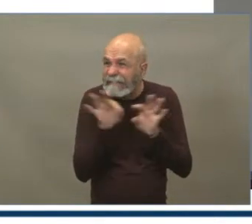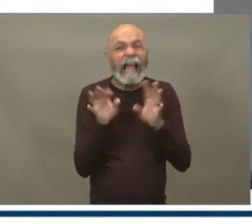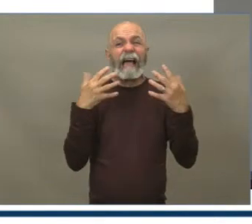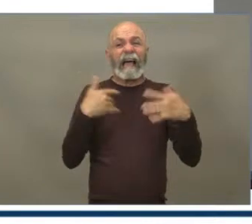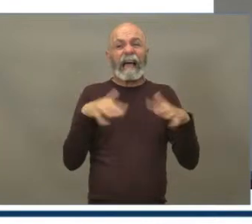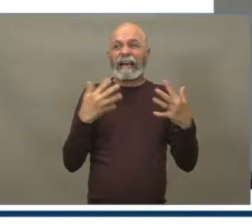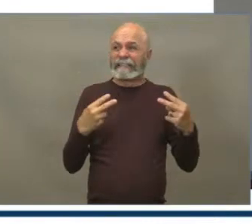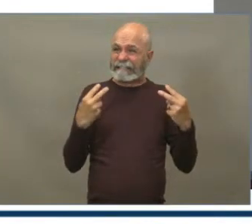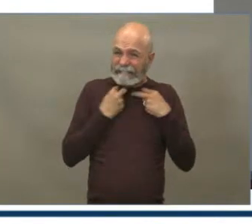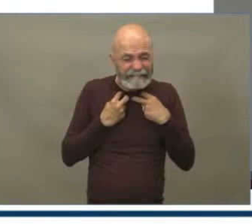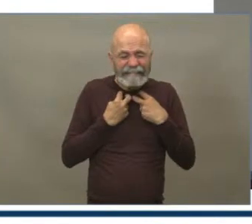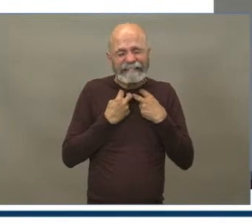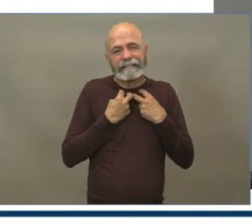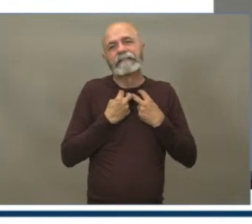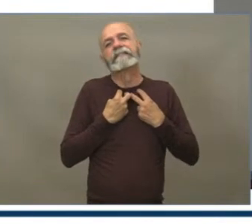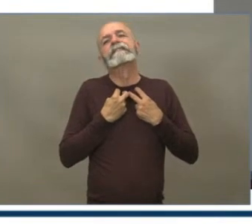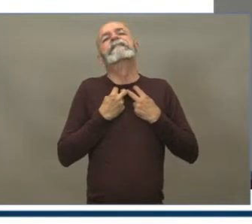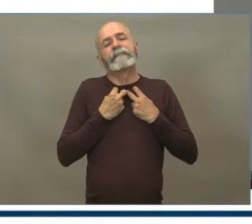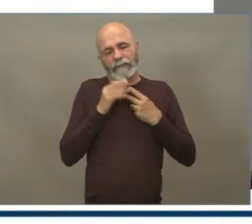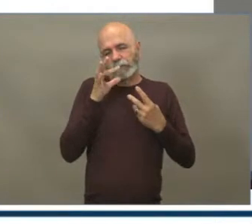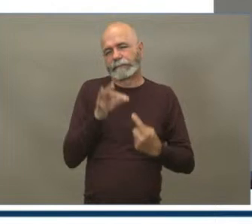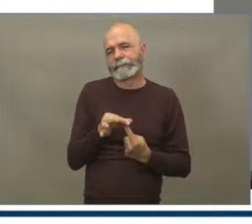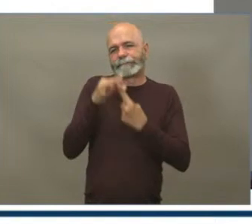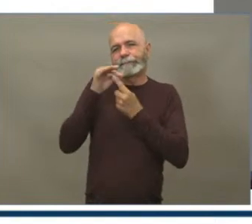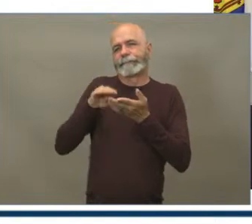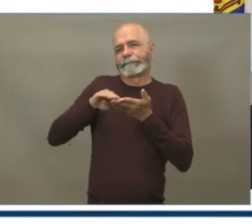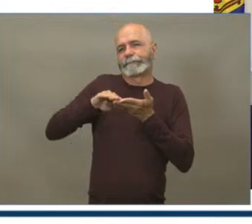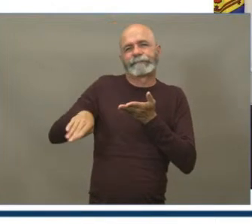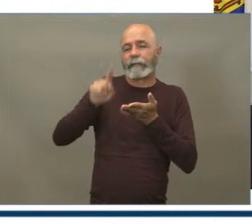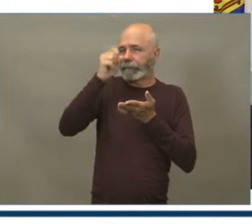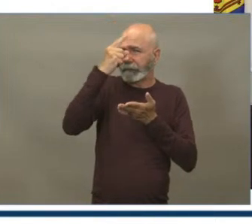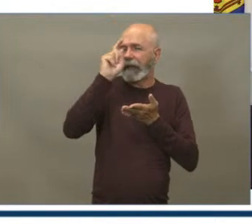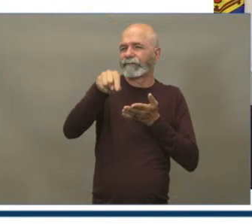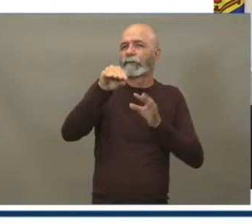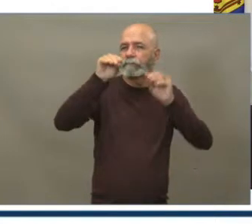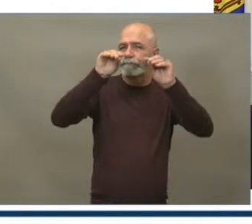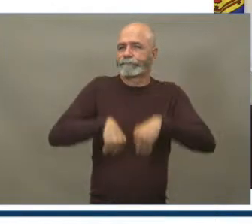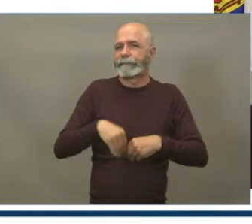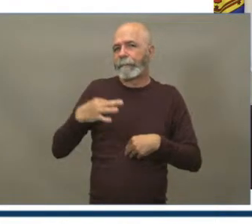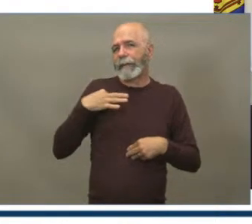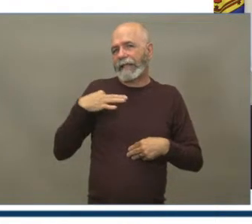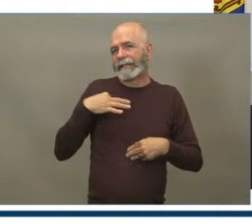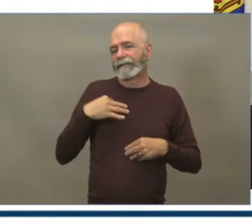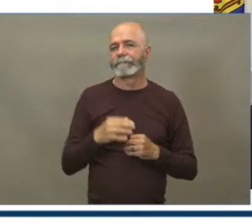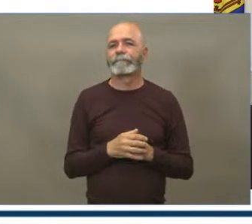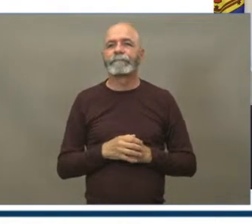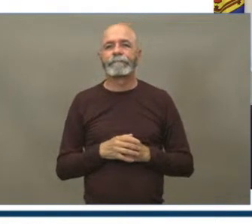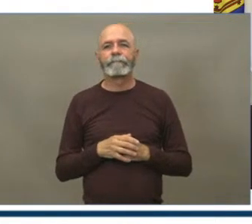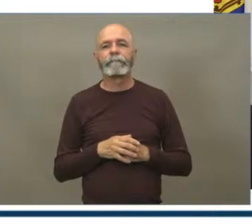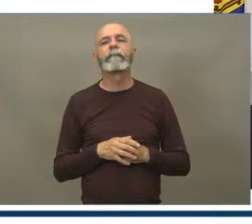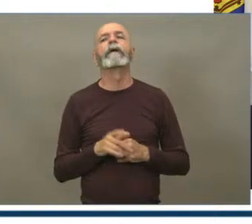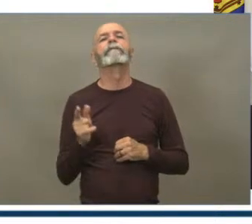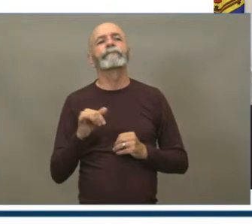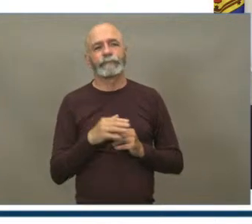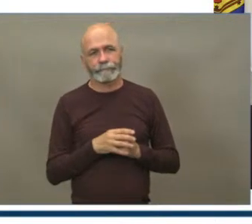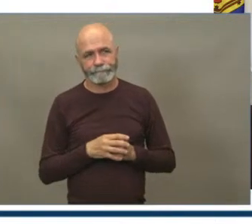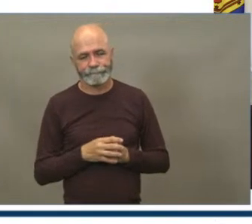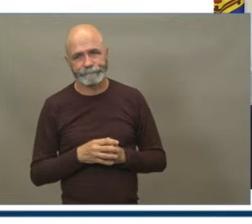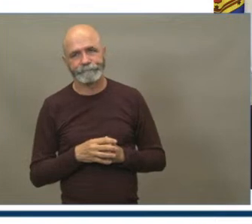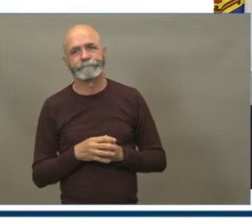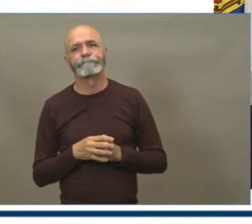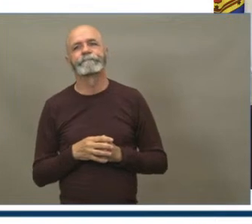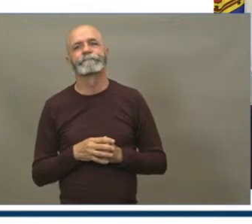that people can make an application to. Adrienne, do you have a follow-up? Yes.